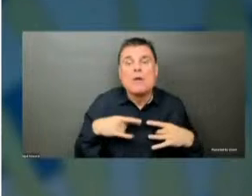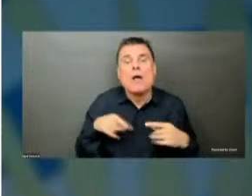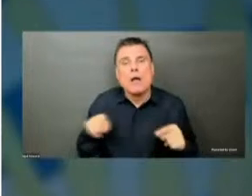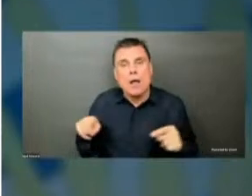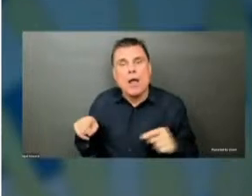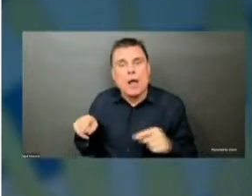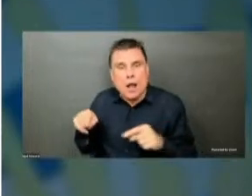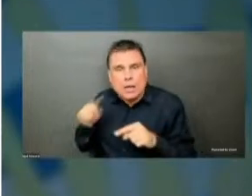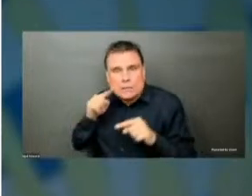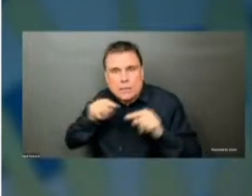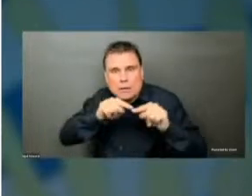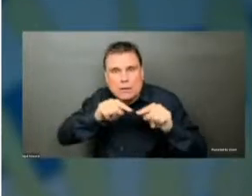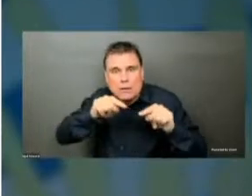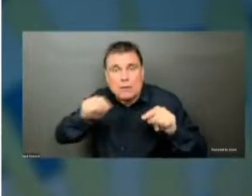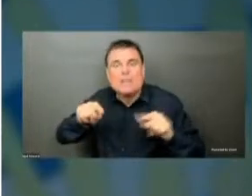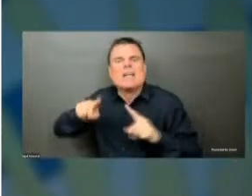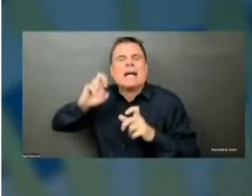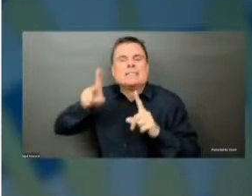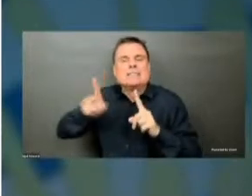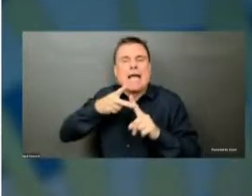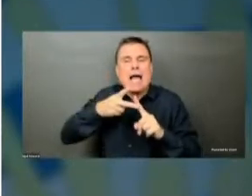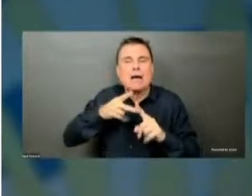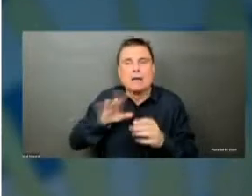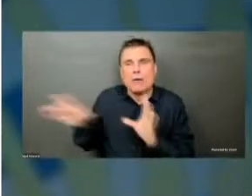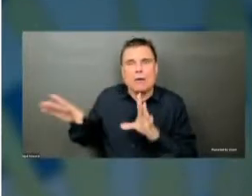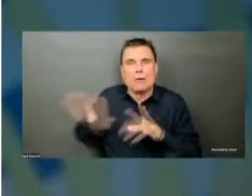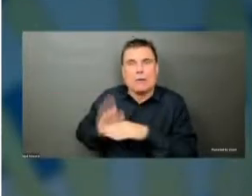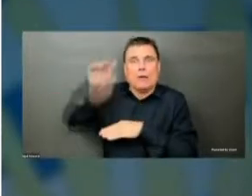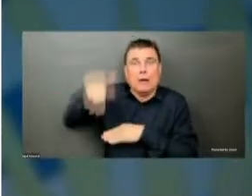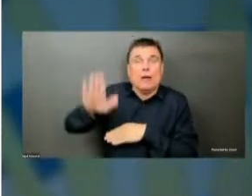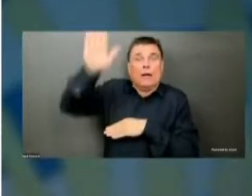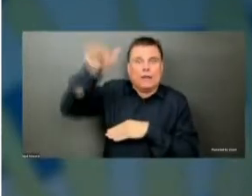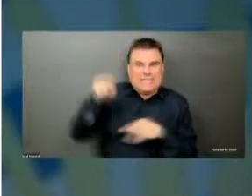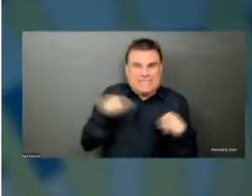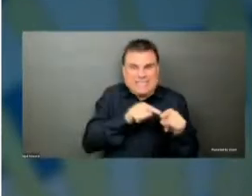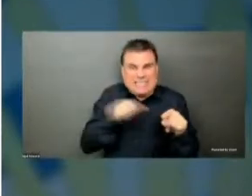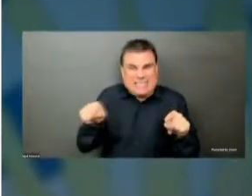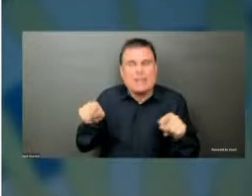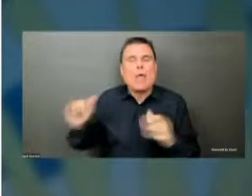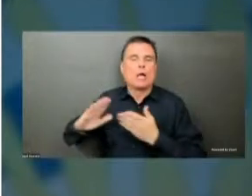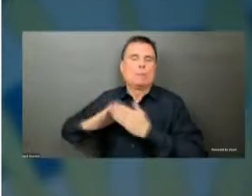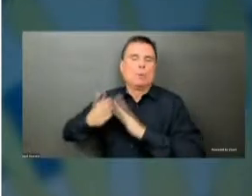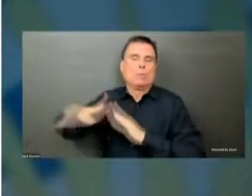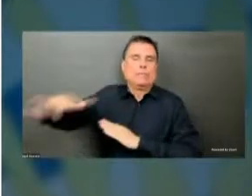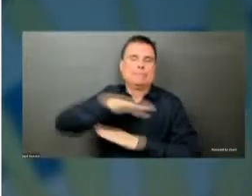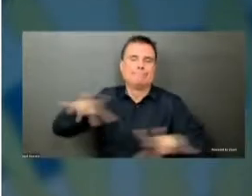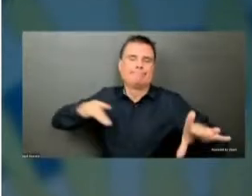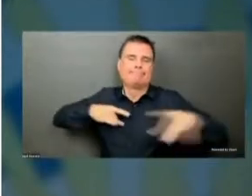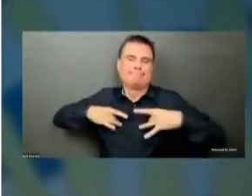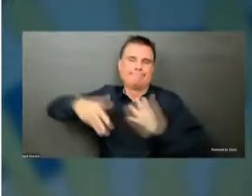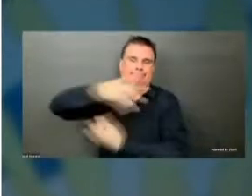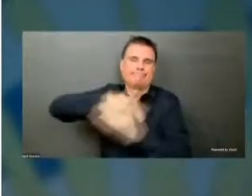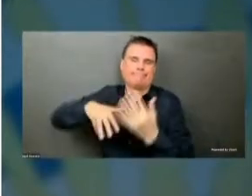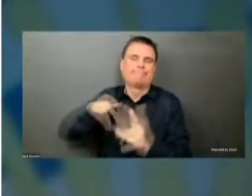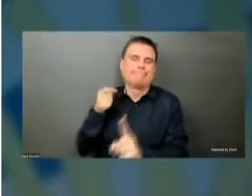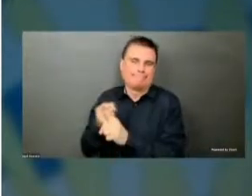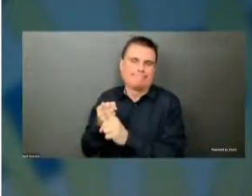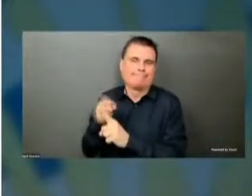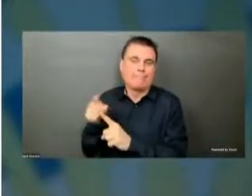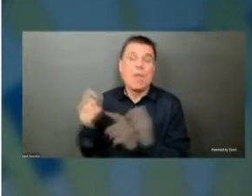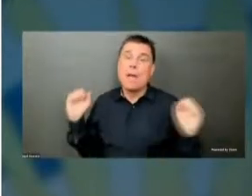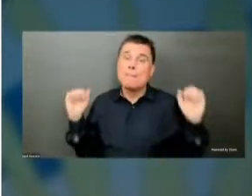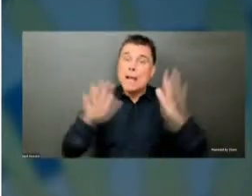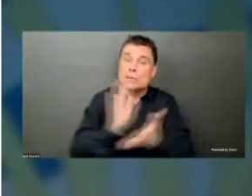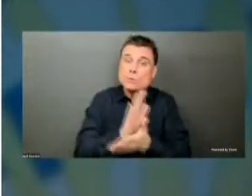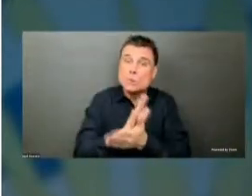reflecting transmission in the community. But we are not seeing accelerated transmission in school-age children, which is also very